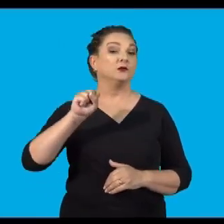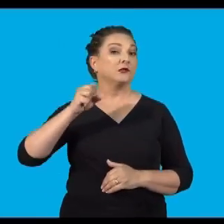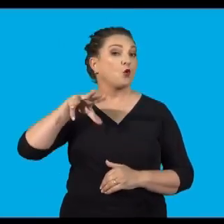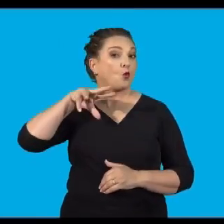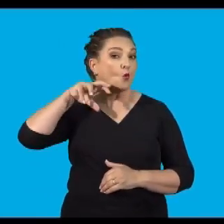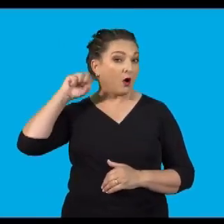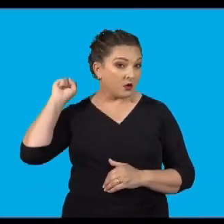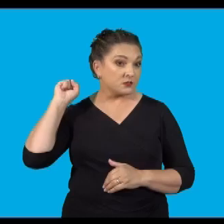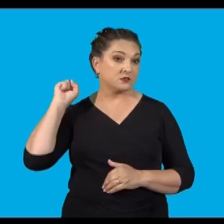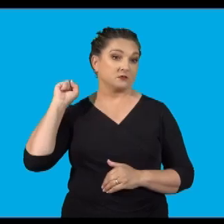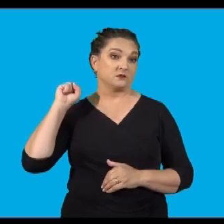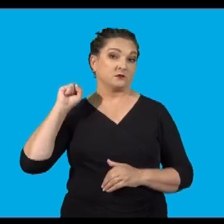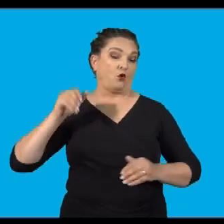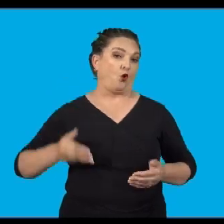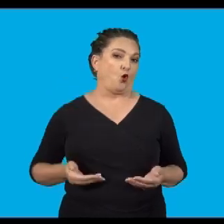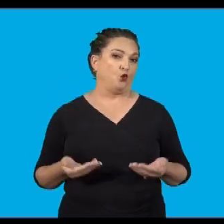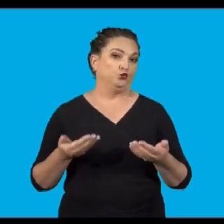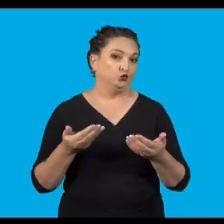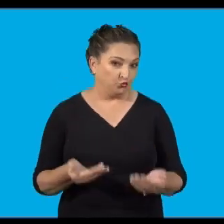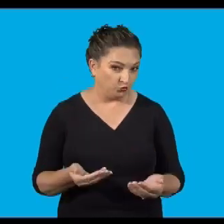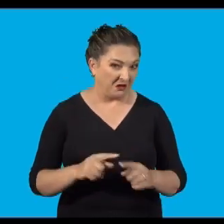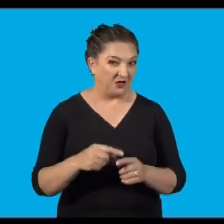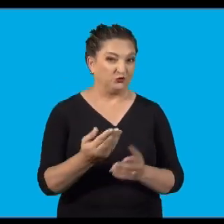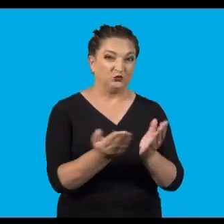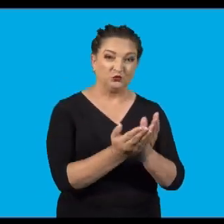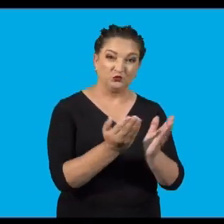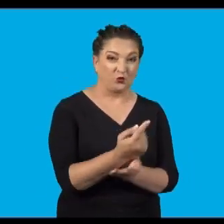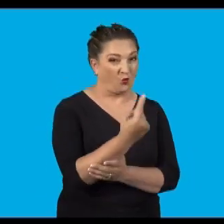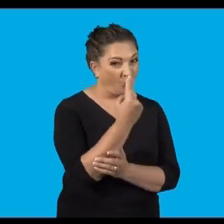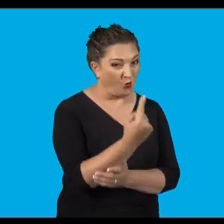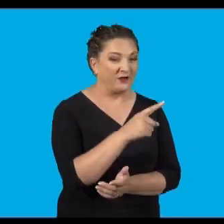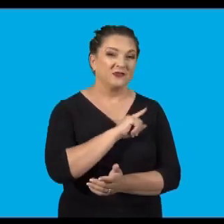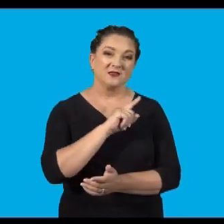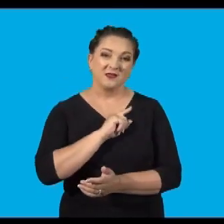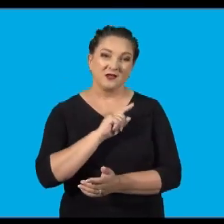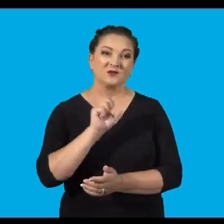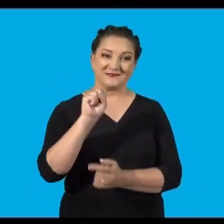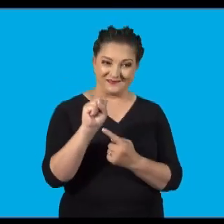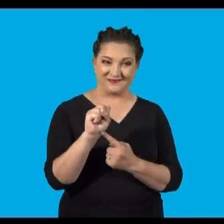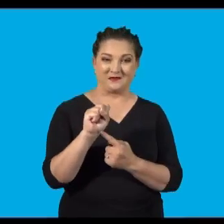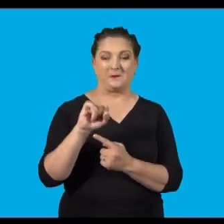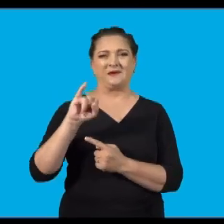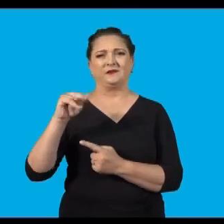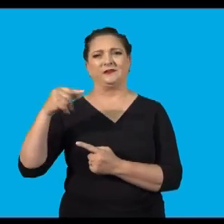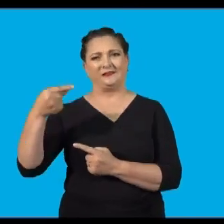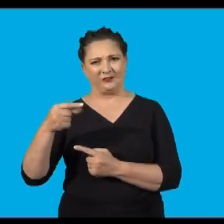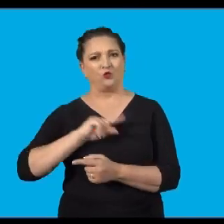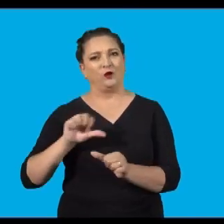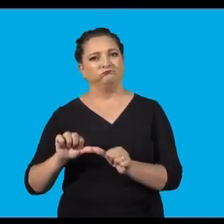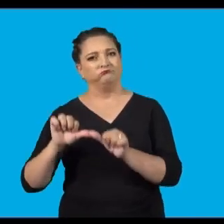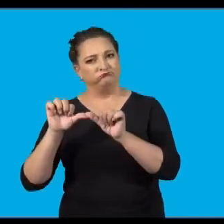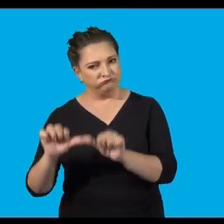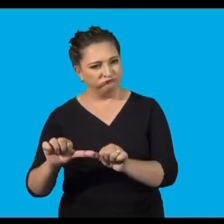Was hosting. Remember, the school is singular, so we need was. For the continuous tense, we need the